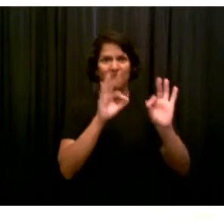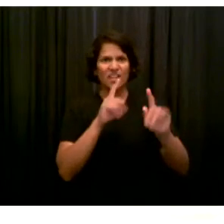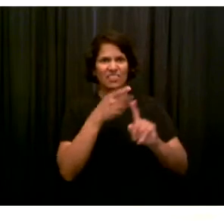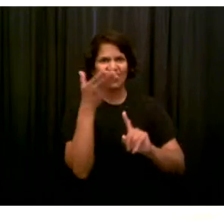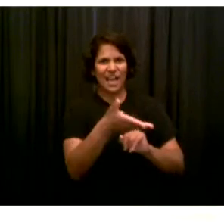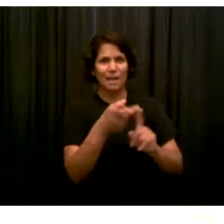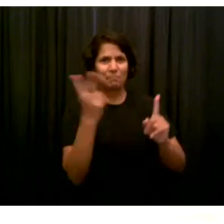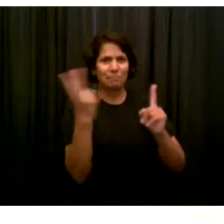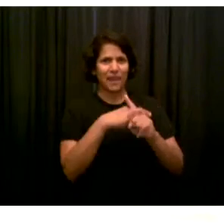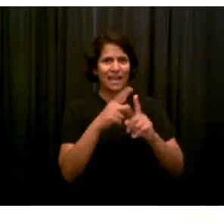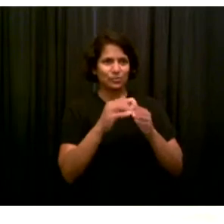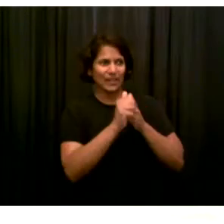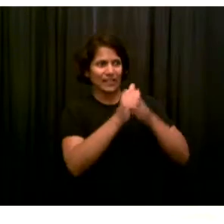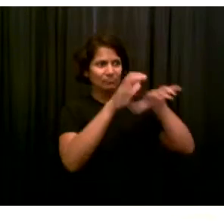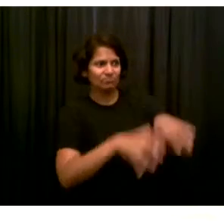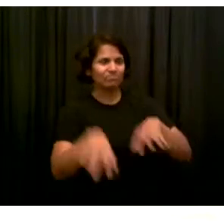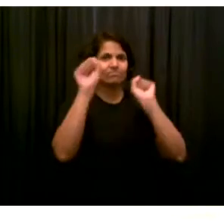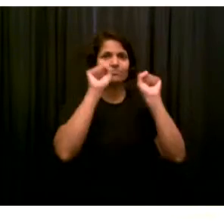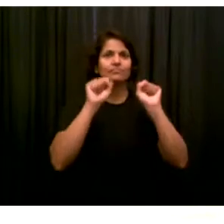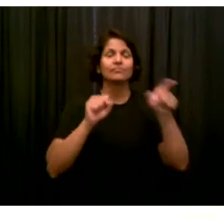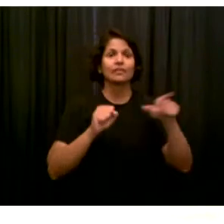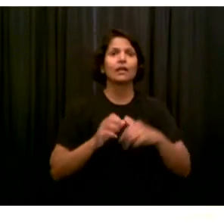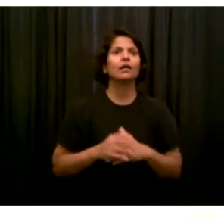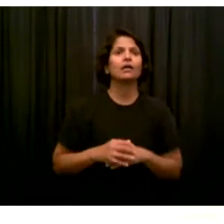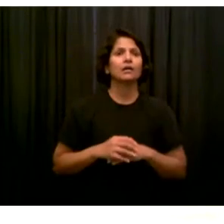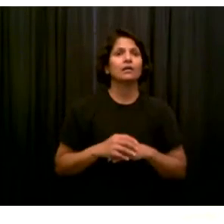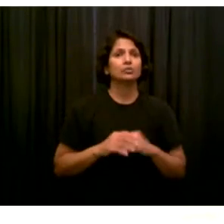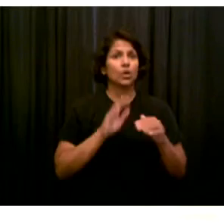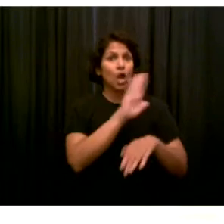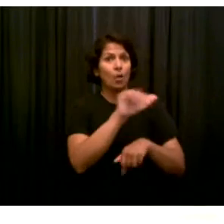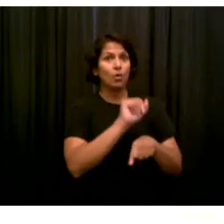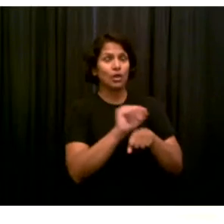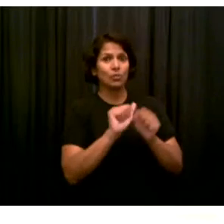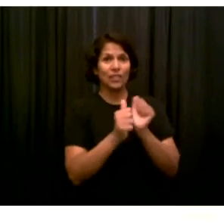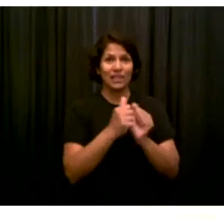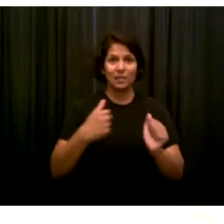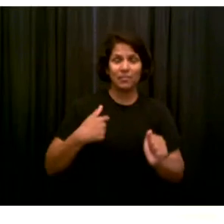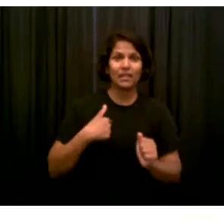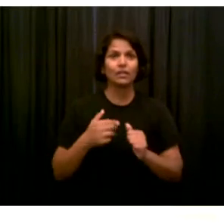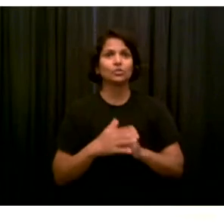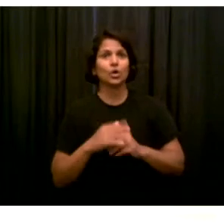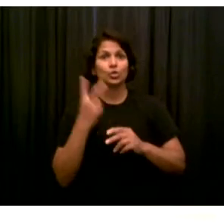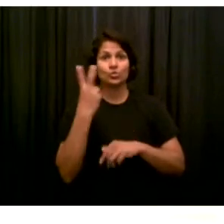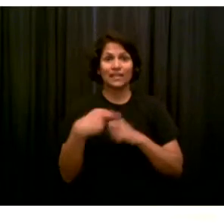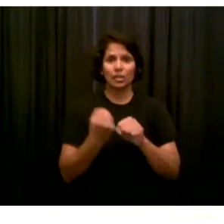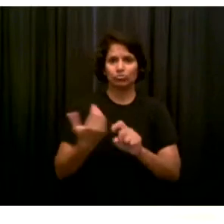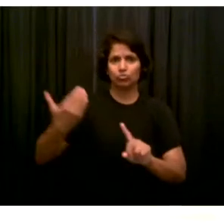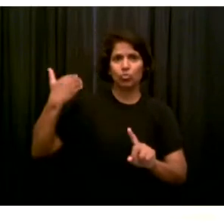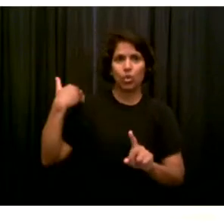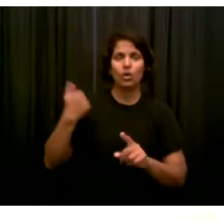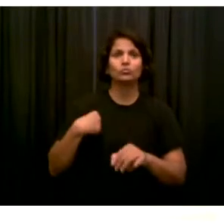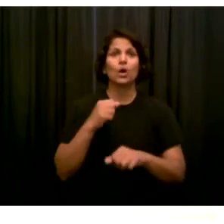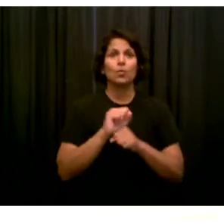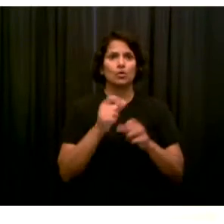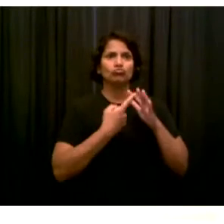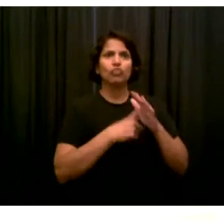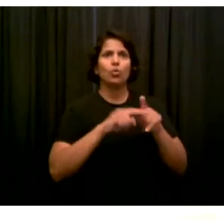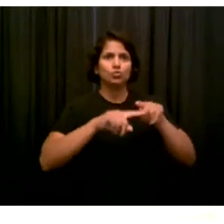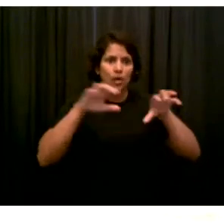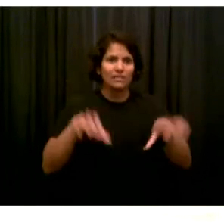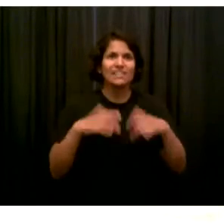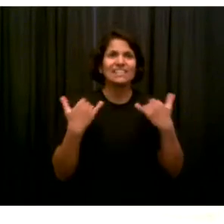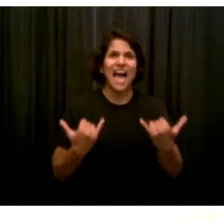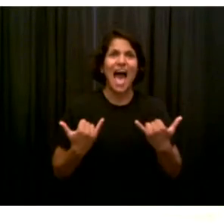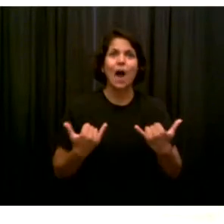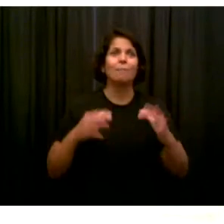of the panel members did together with me 2 years ago helped lead us to where we are today. And I think